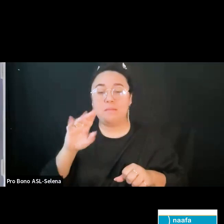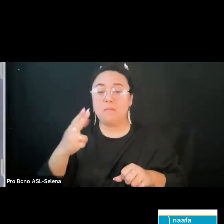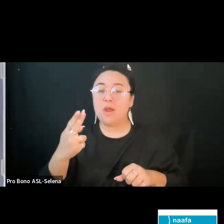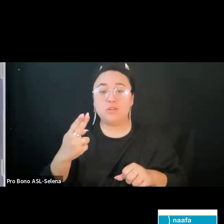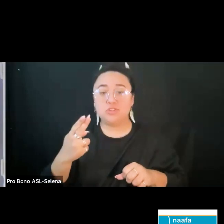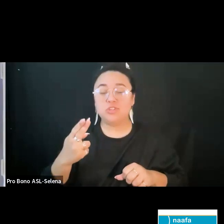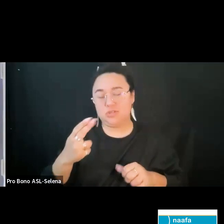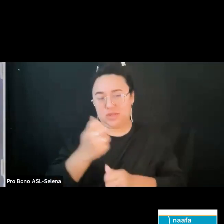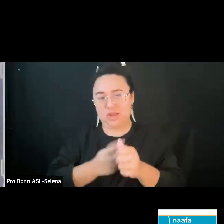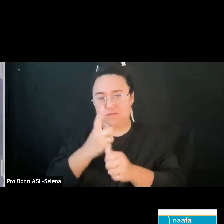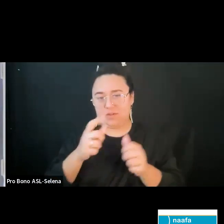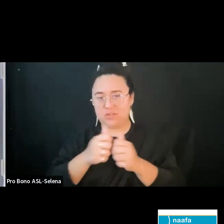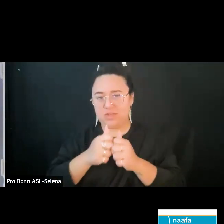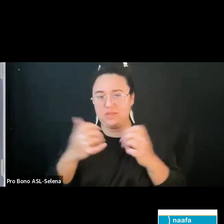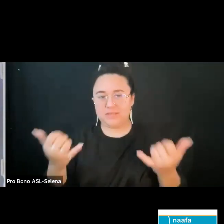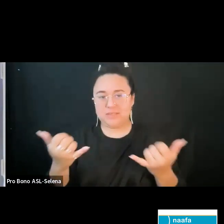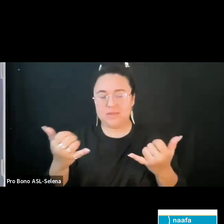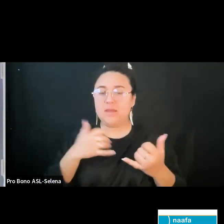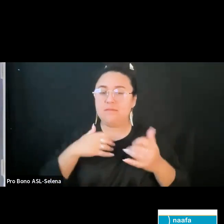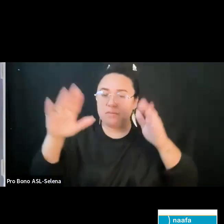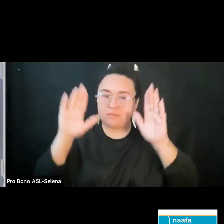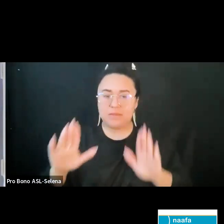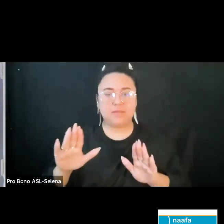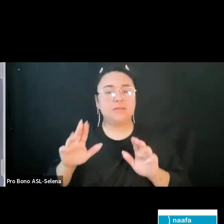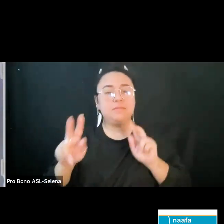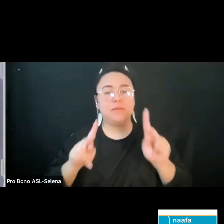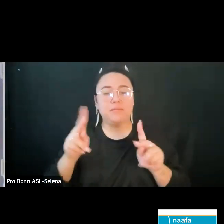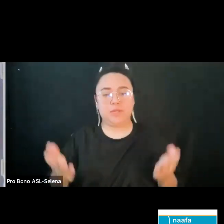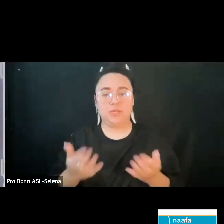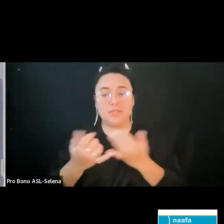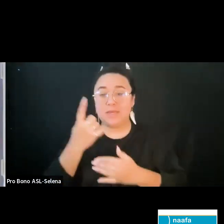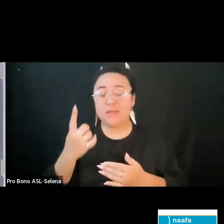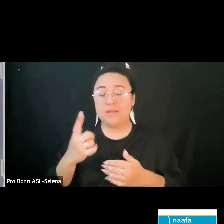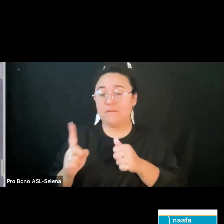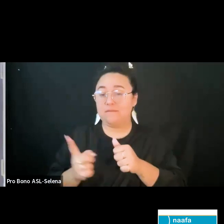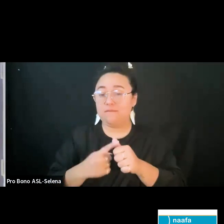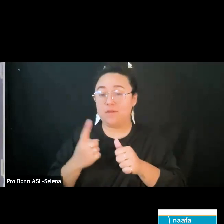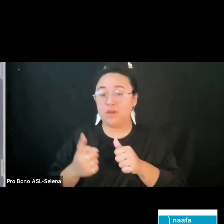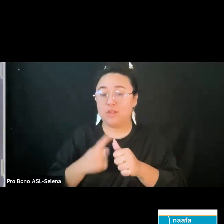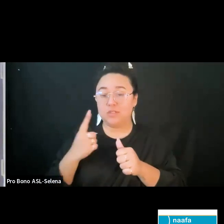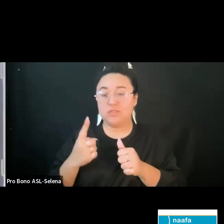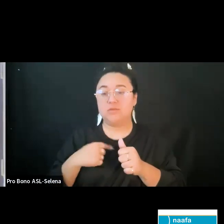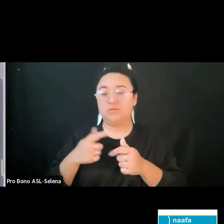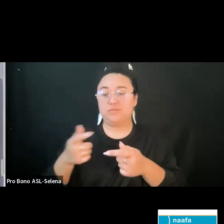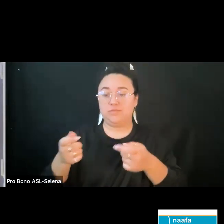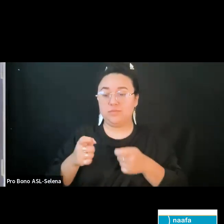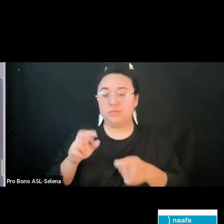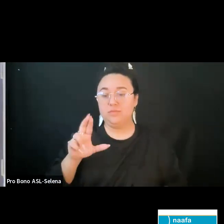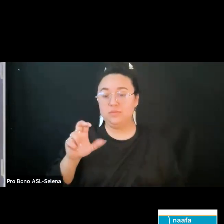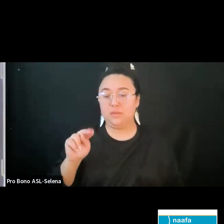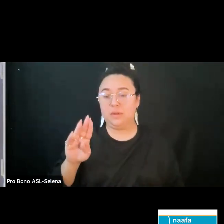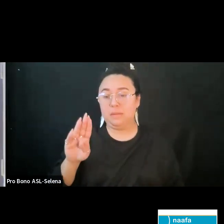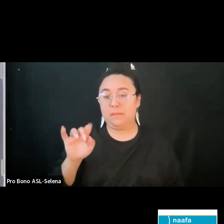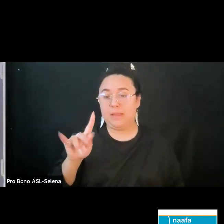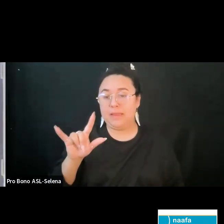here today. We've got some great folks with us here today. And first off, we're going to bring on Ron